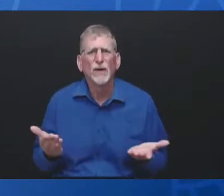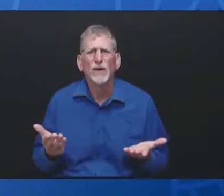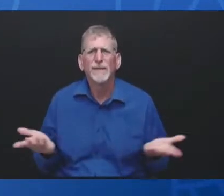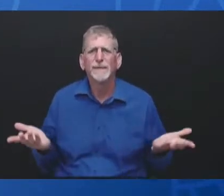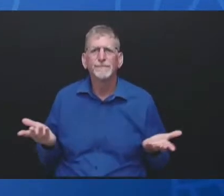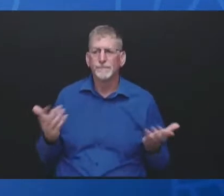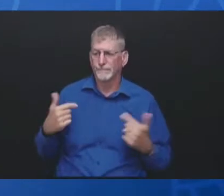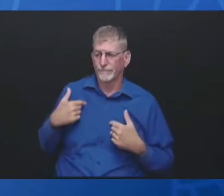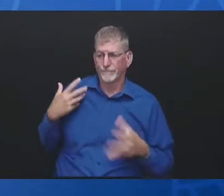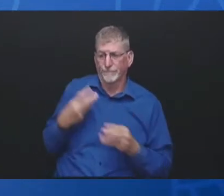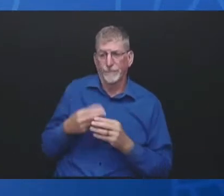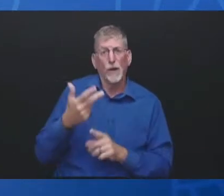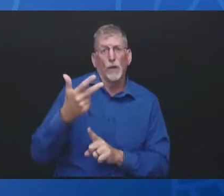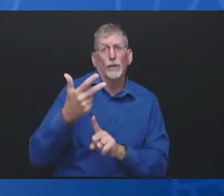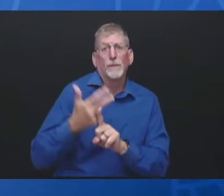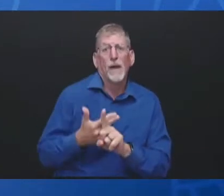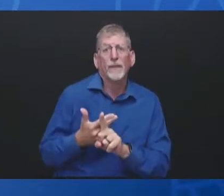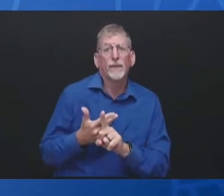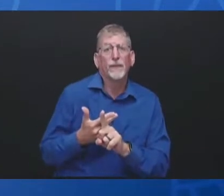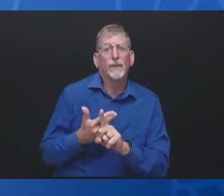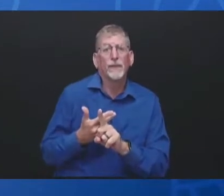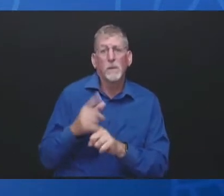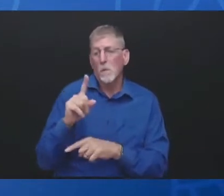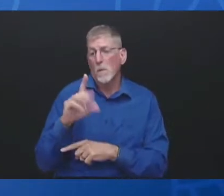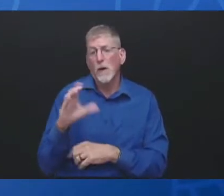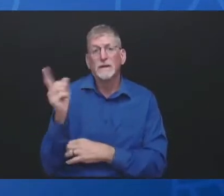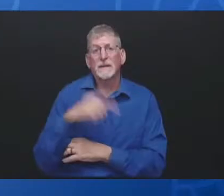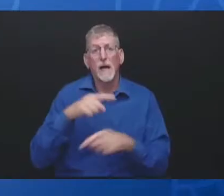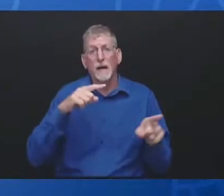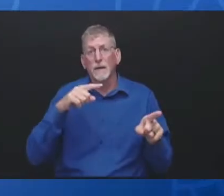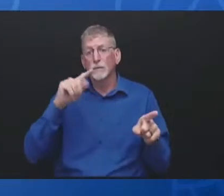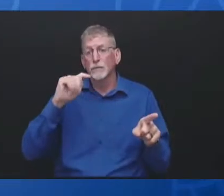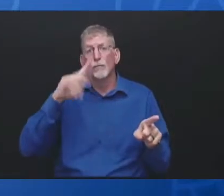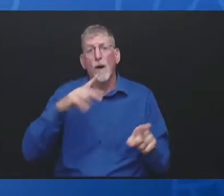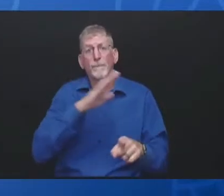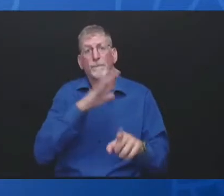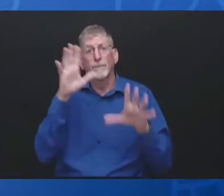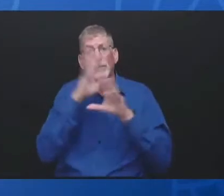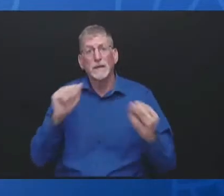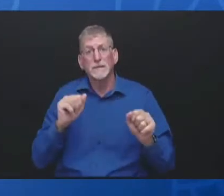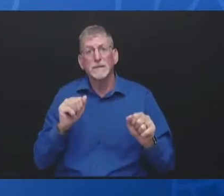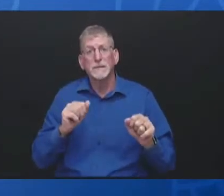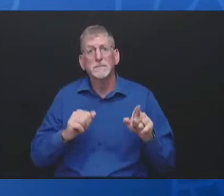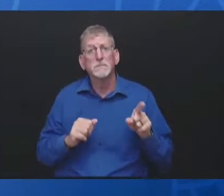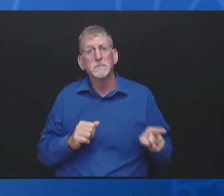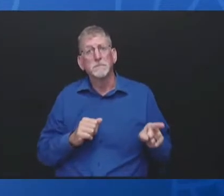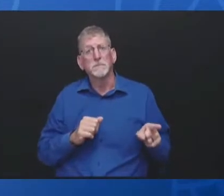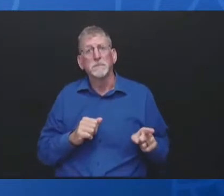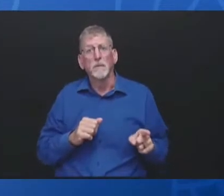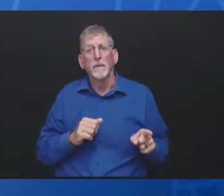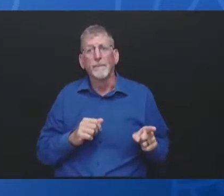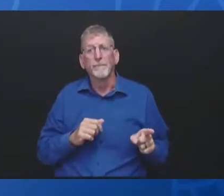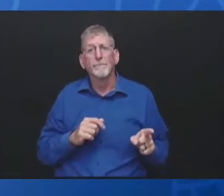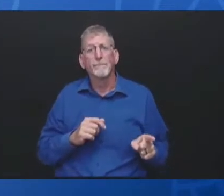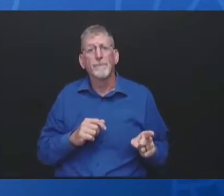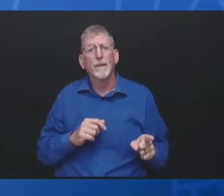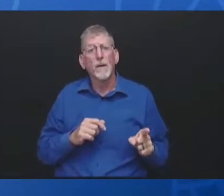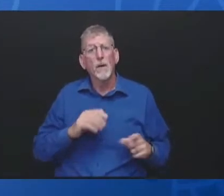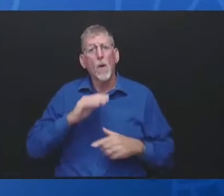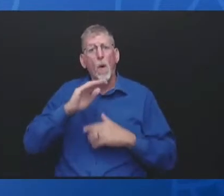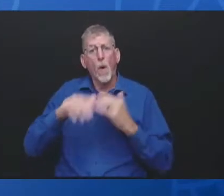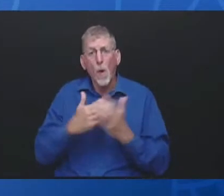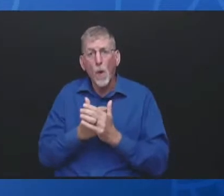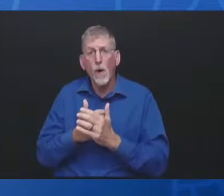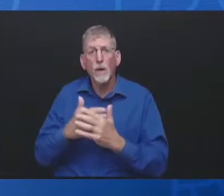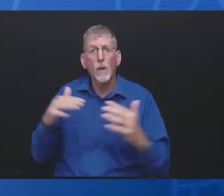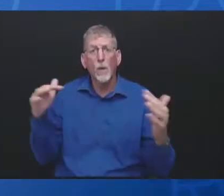100 days of President Trump, managing to get, I think, every warring party, every hostile party against other people on